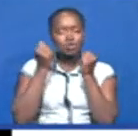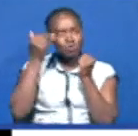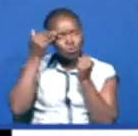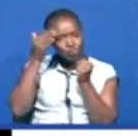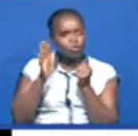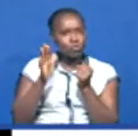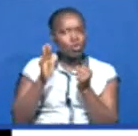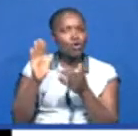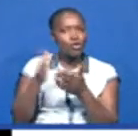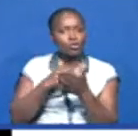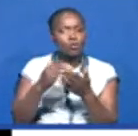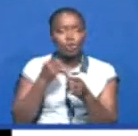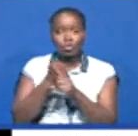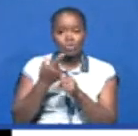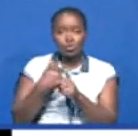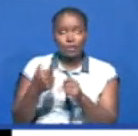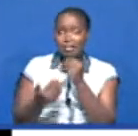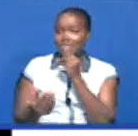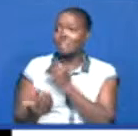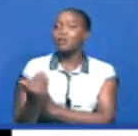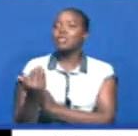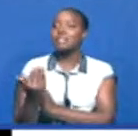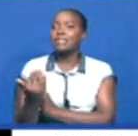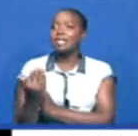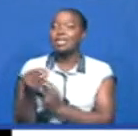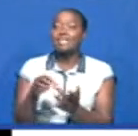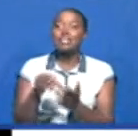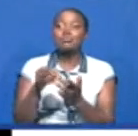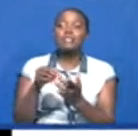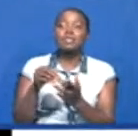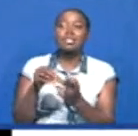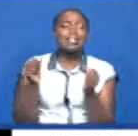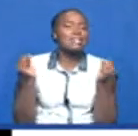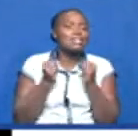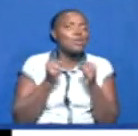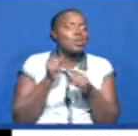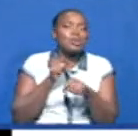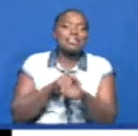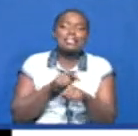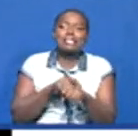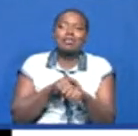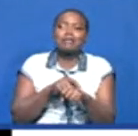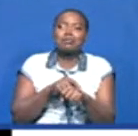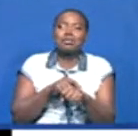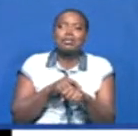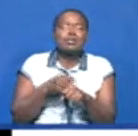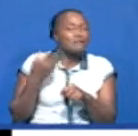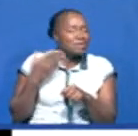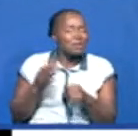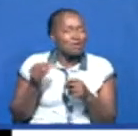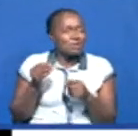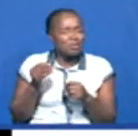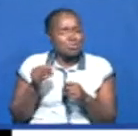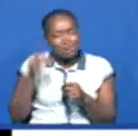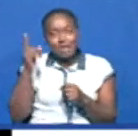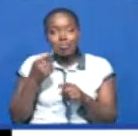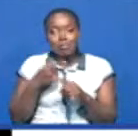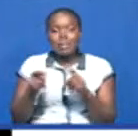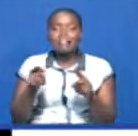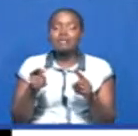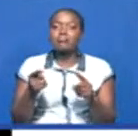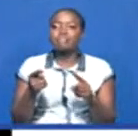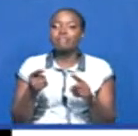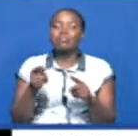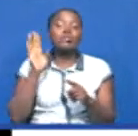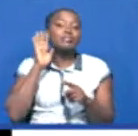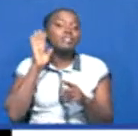used to do to us in the morning, especially during the cold season. You do not want to wake up, but all of a sudden you hear